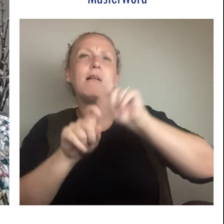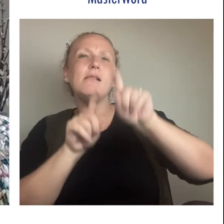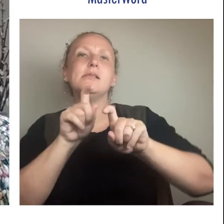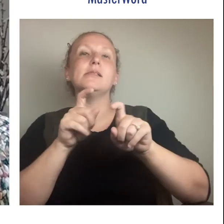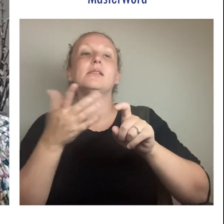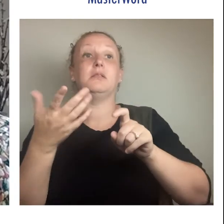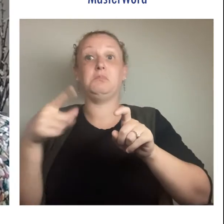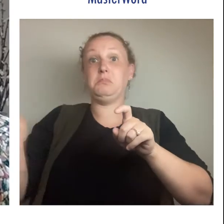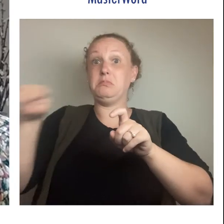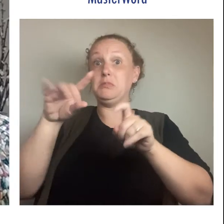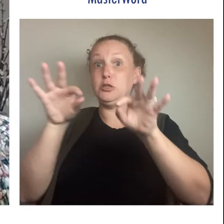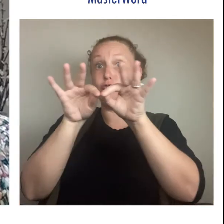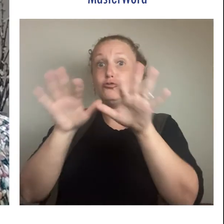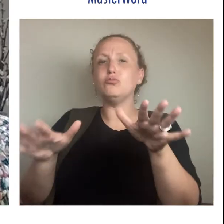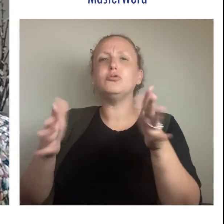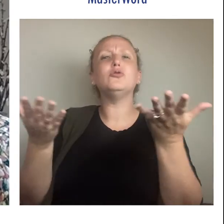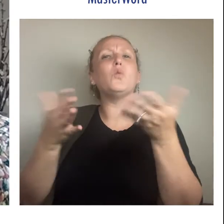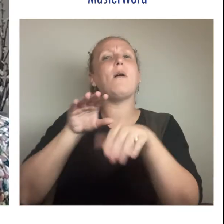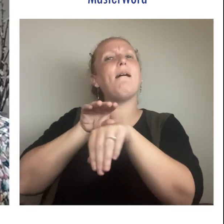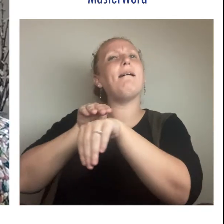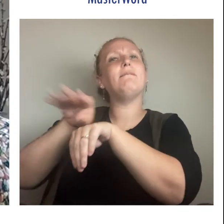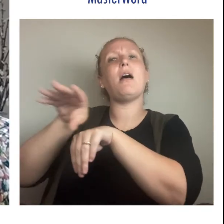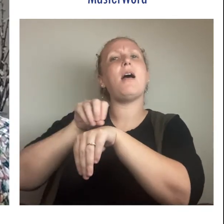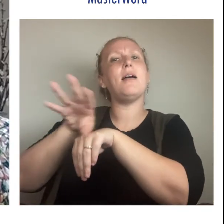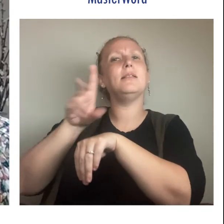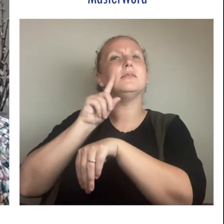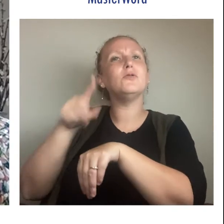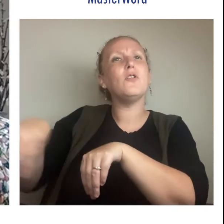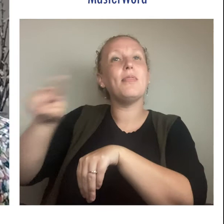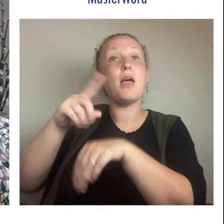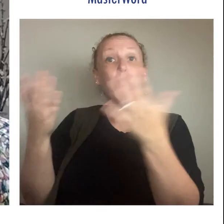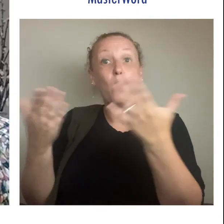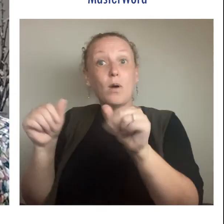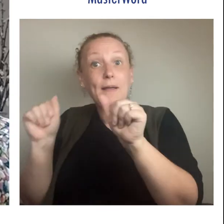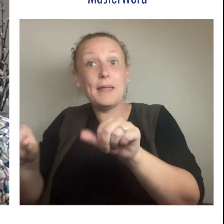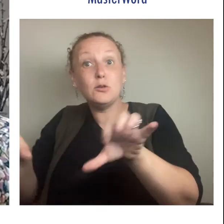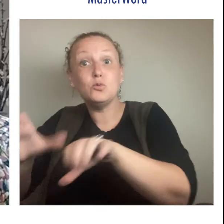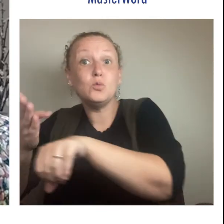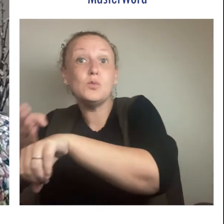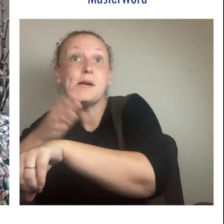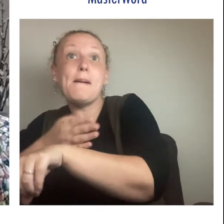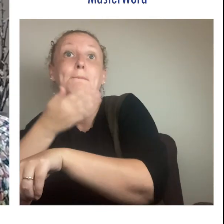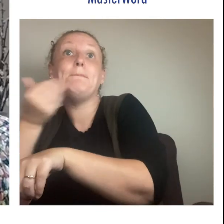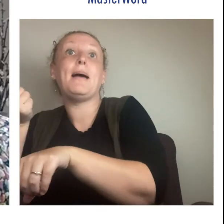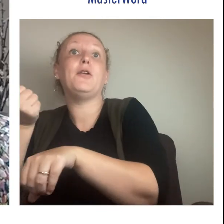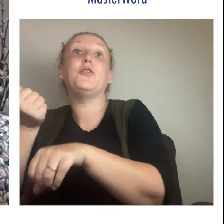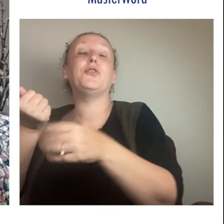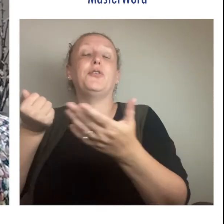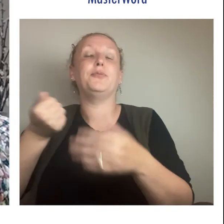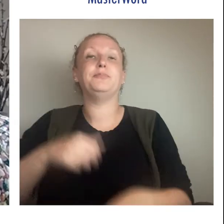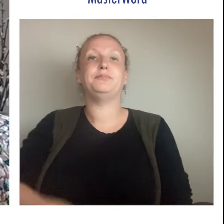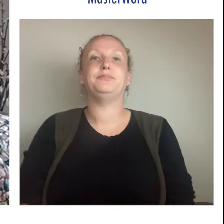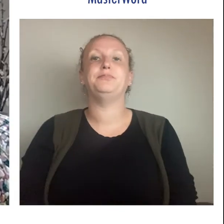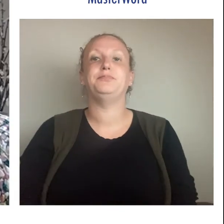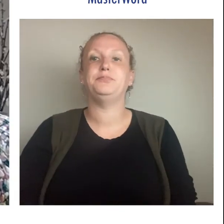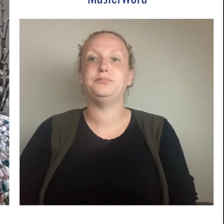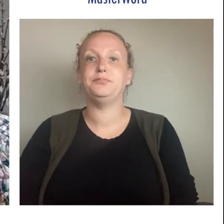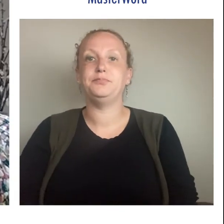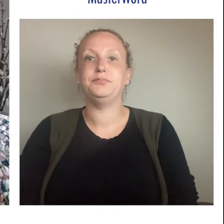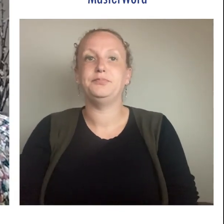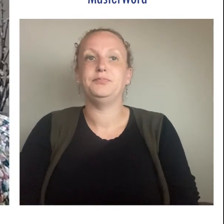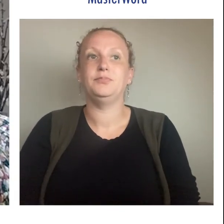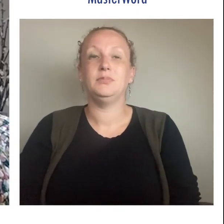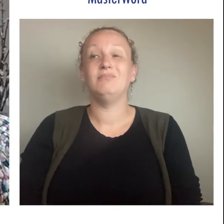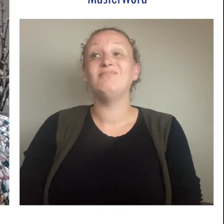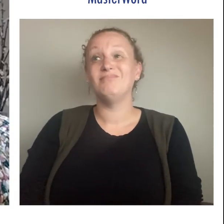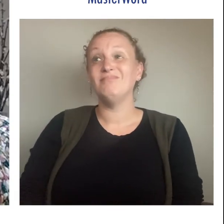would you leave the interpreters with? What can interpreters do better or different, given your experience? Well,